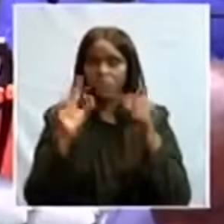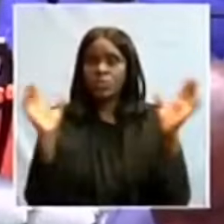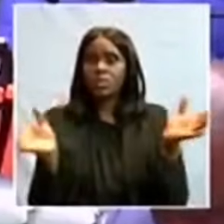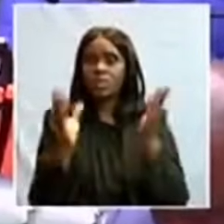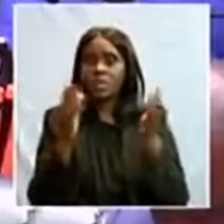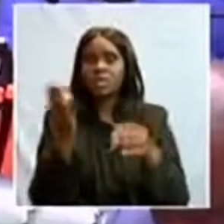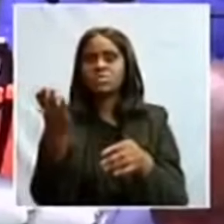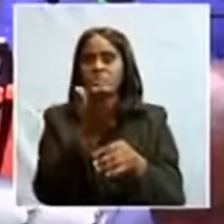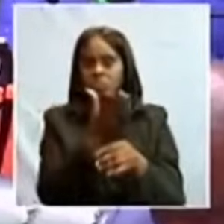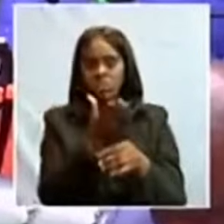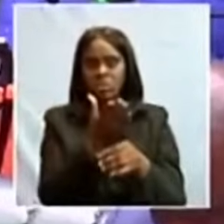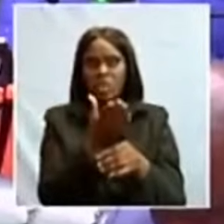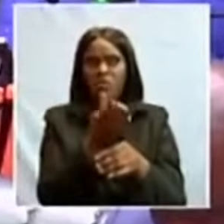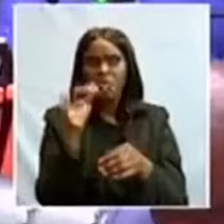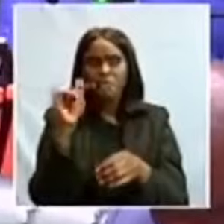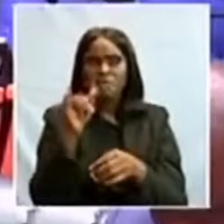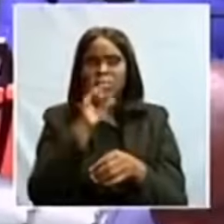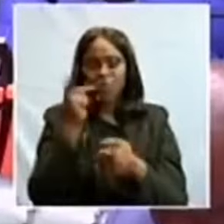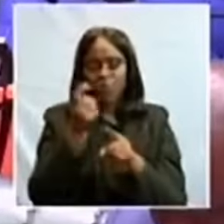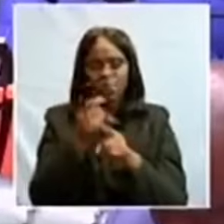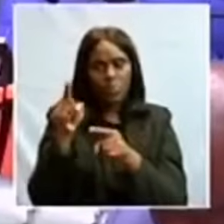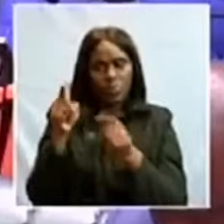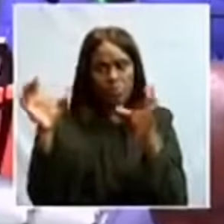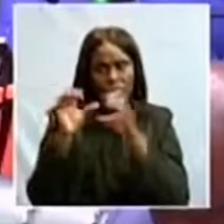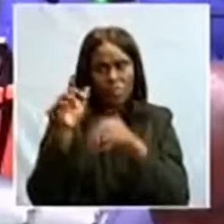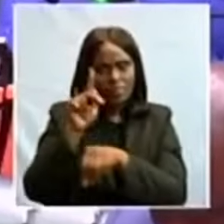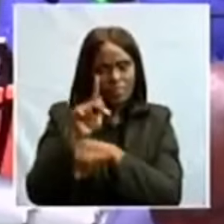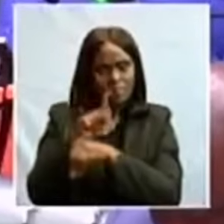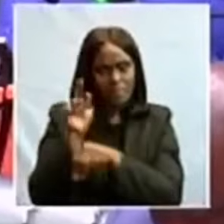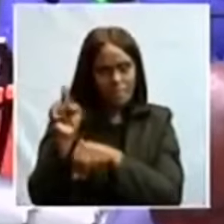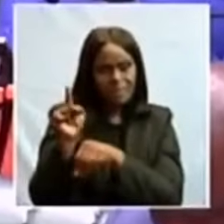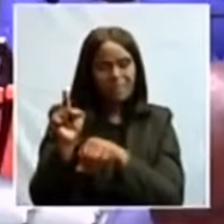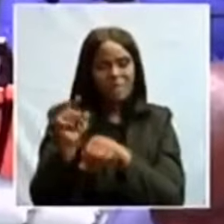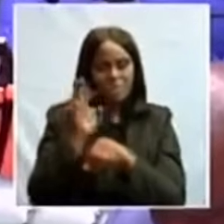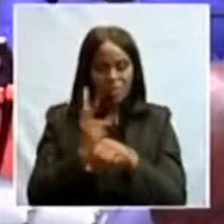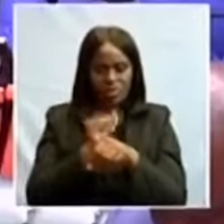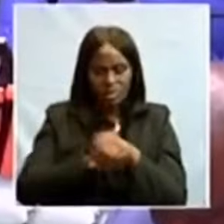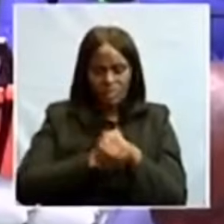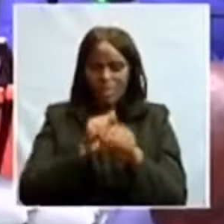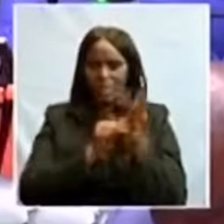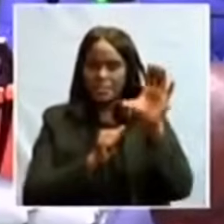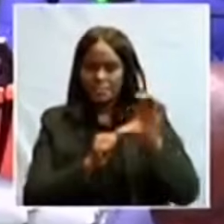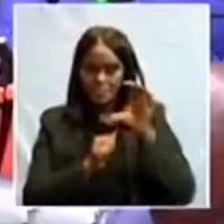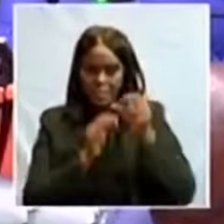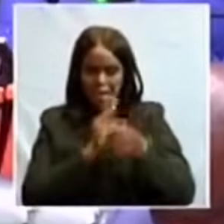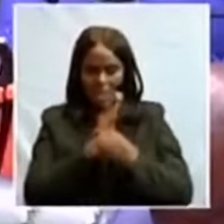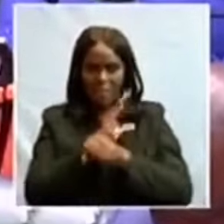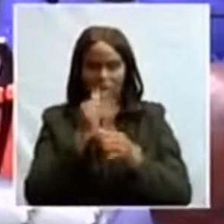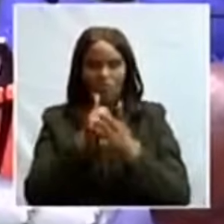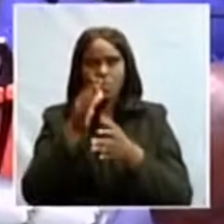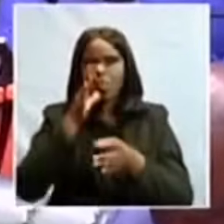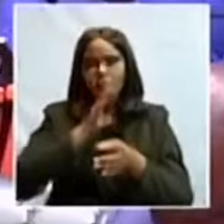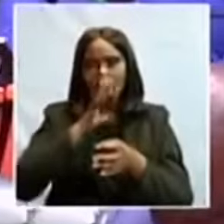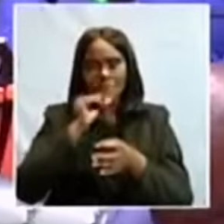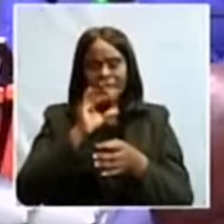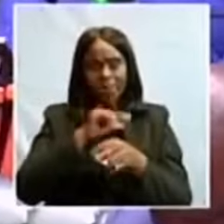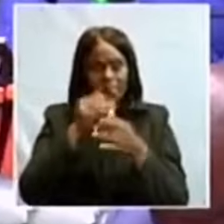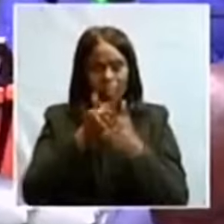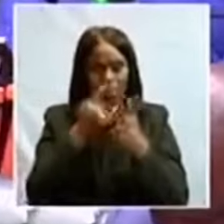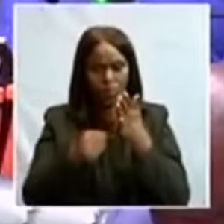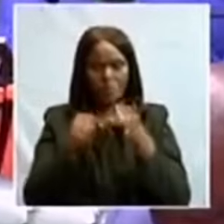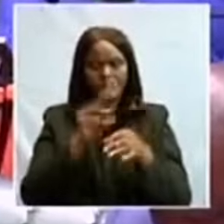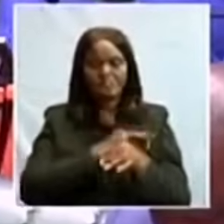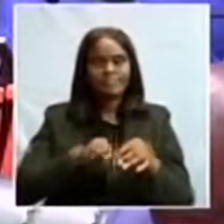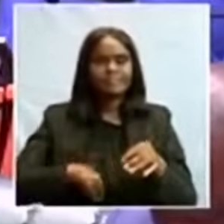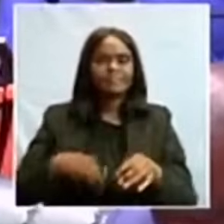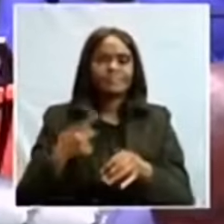you that from the community projects, we can get something. After all, Madam Speaker, almost all